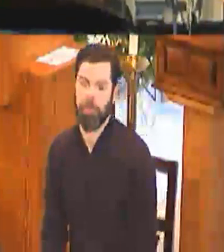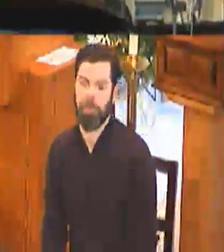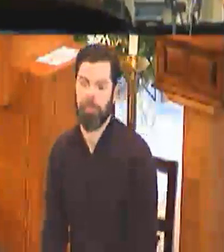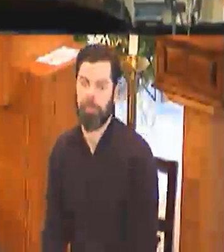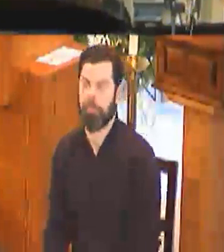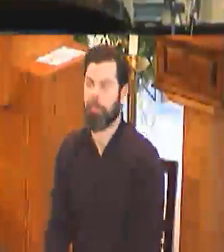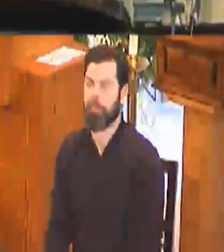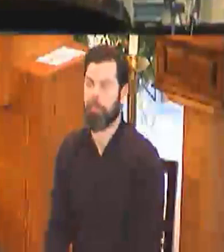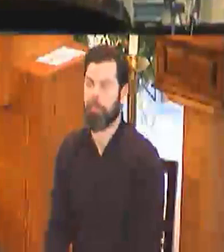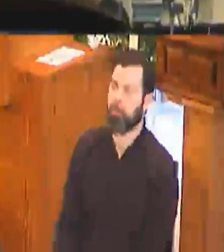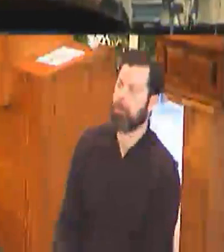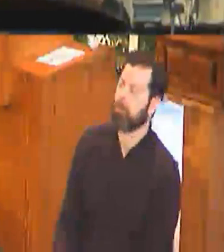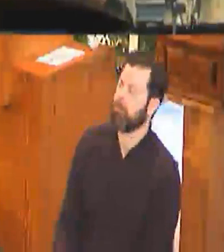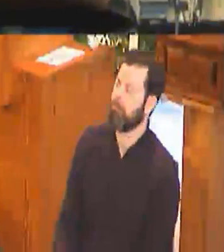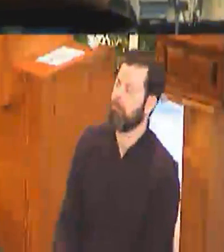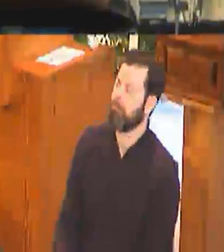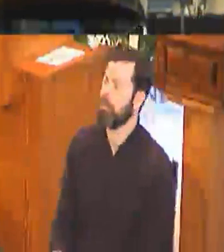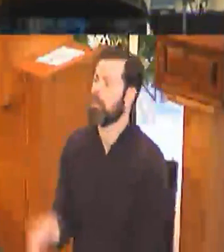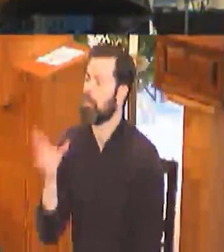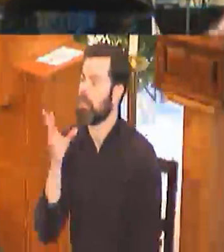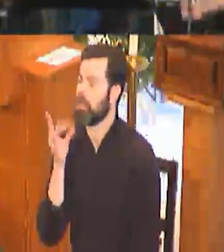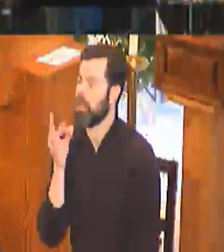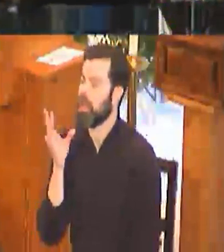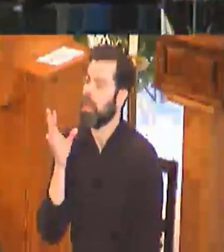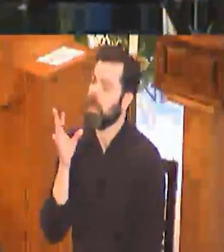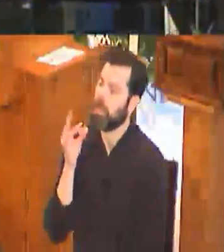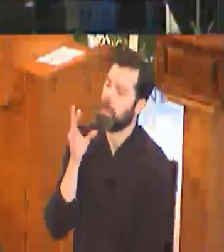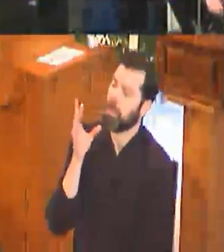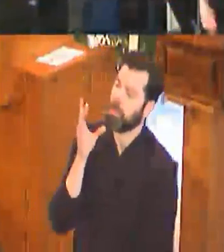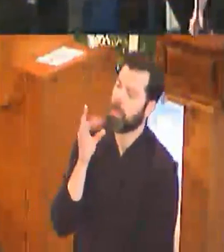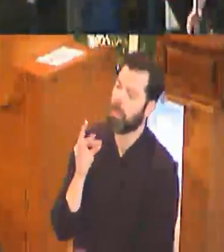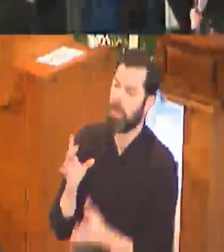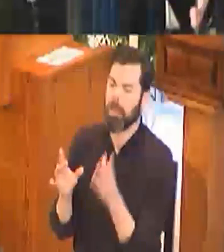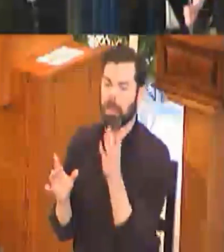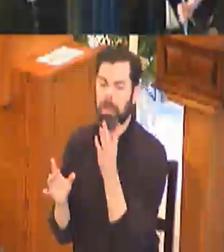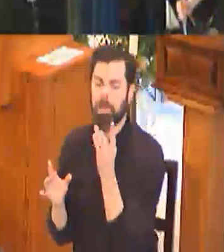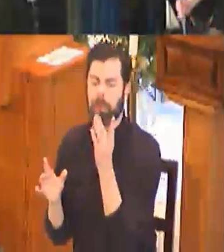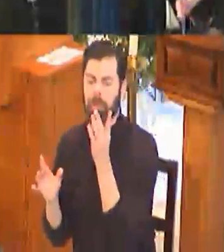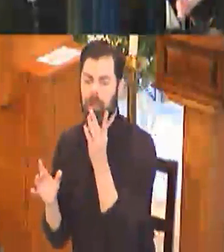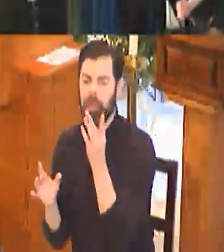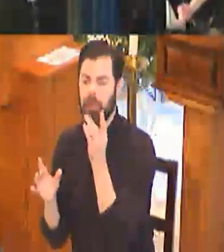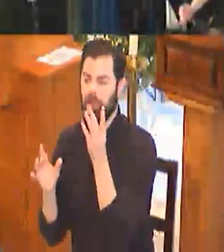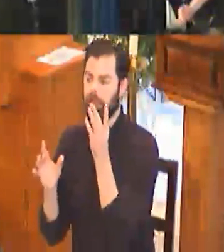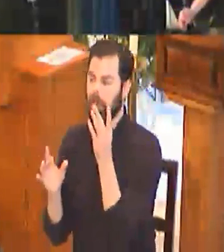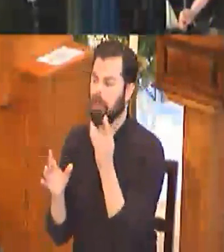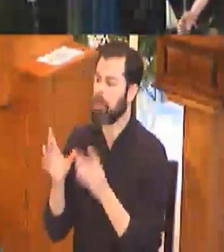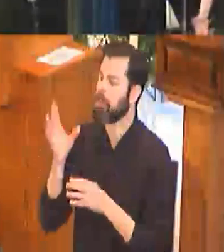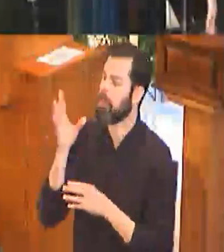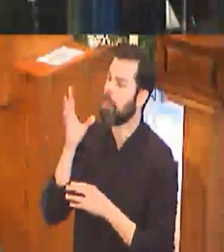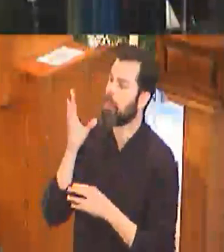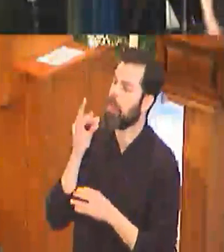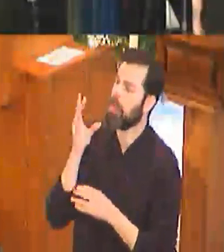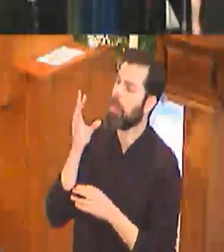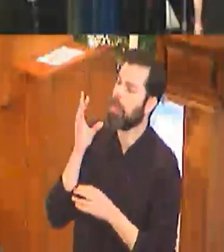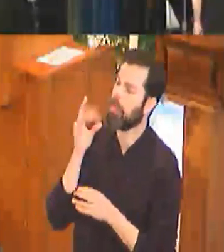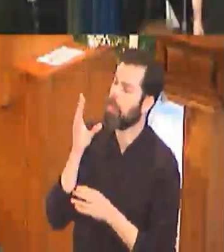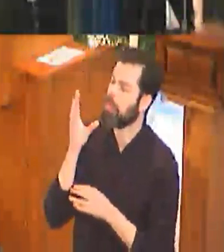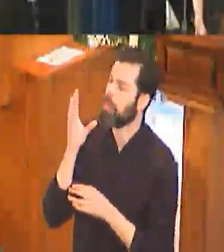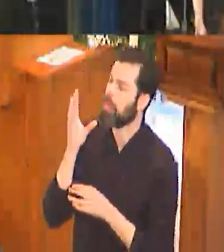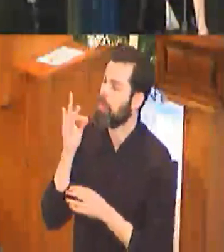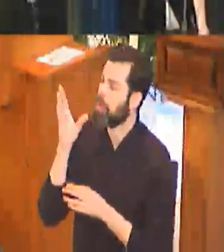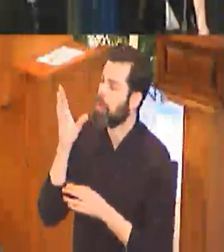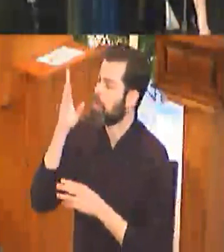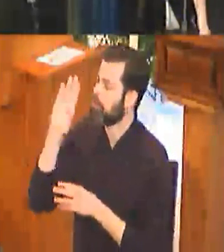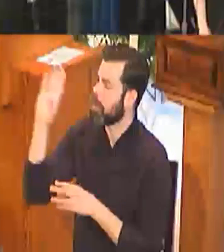We are walking in the light, in the light, in the light. We are walking in the light, in